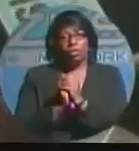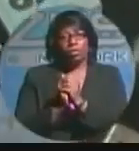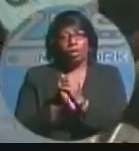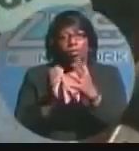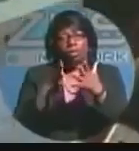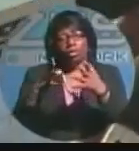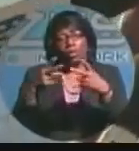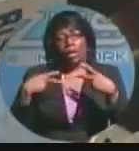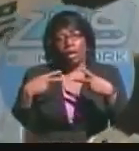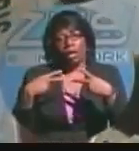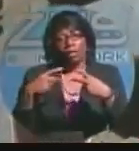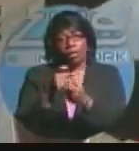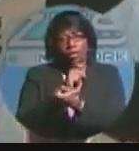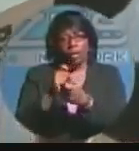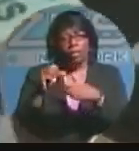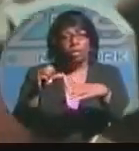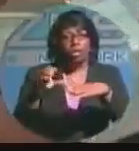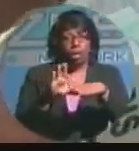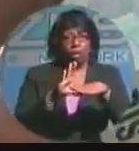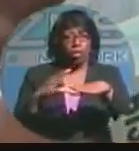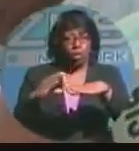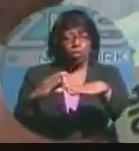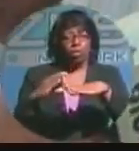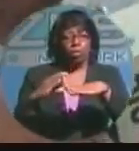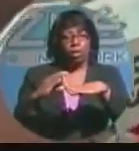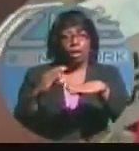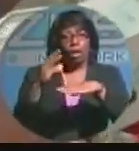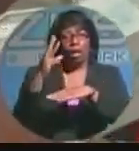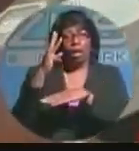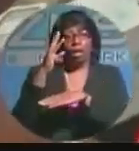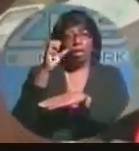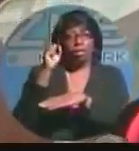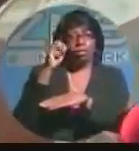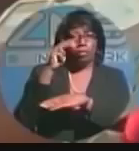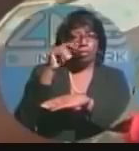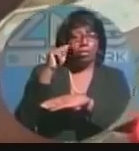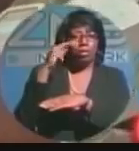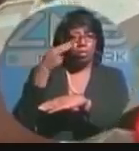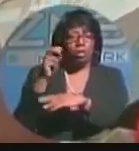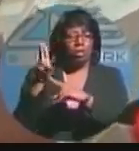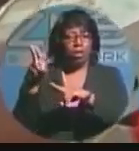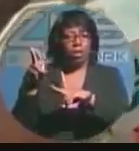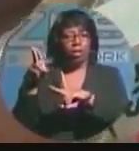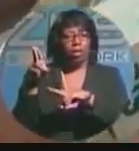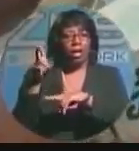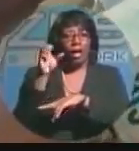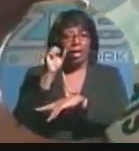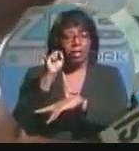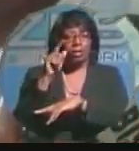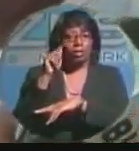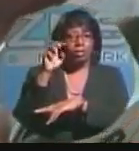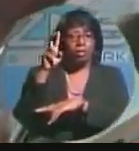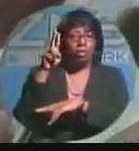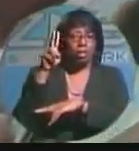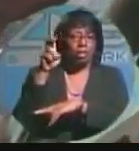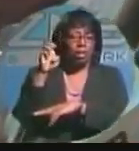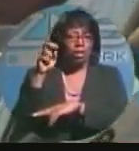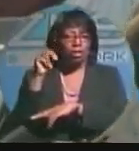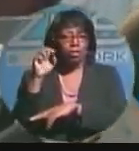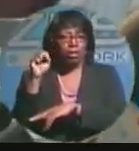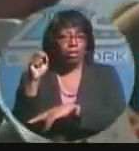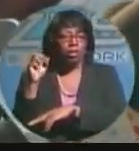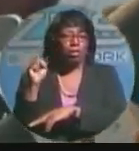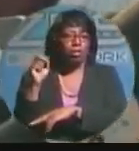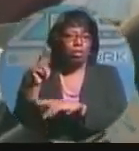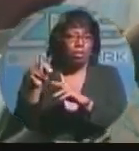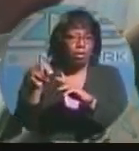the coast, heading between Smith's Bay, which is right up the street, and Stevenson. And that was primarily just the